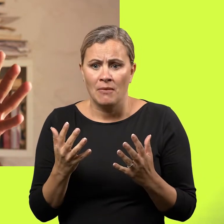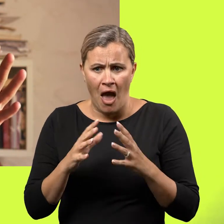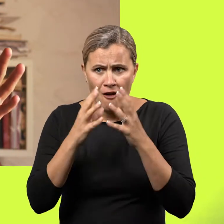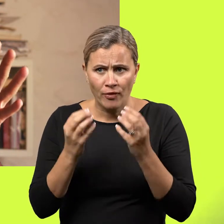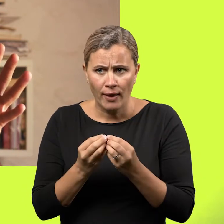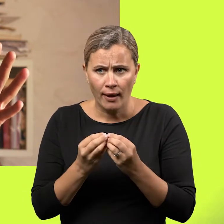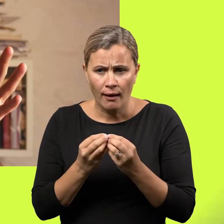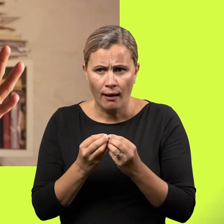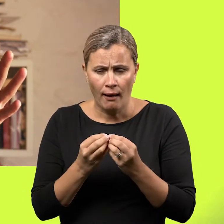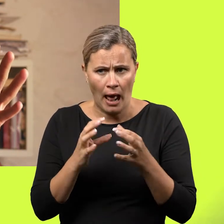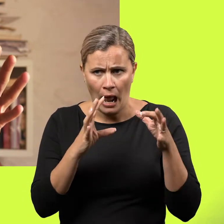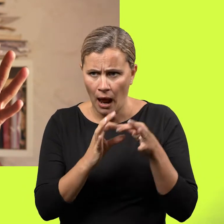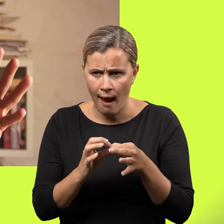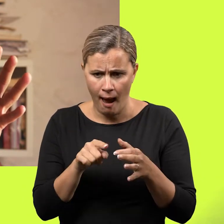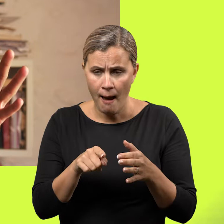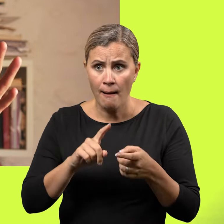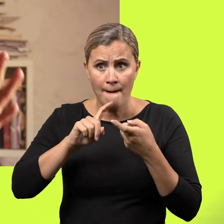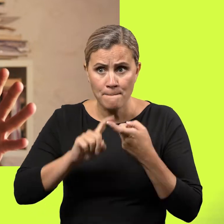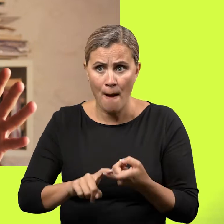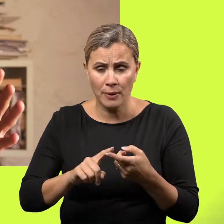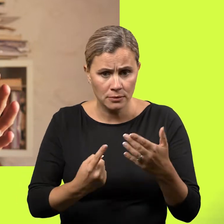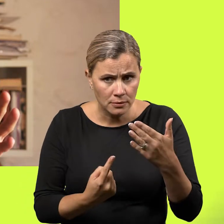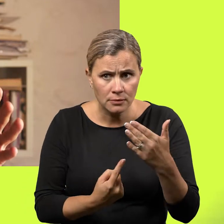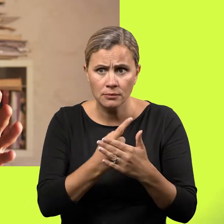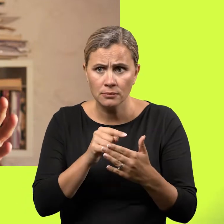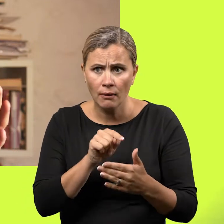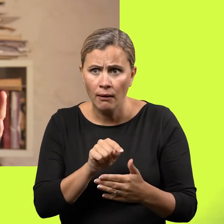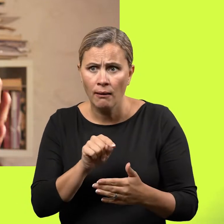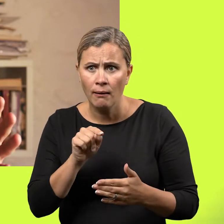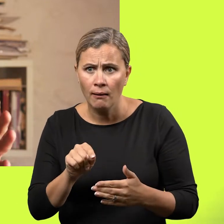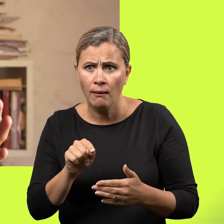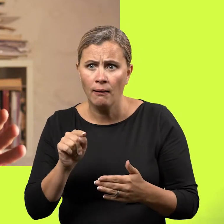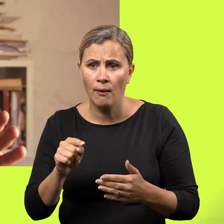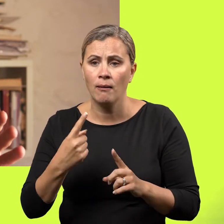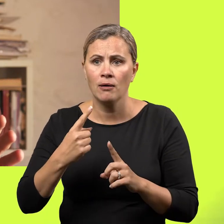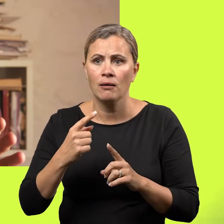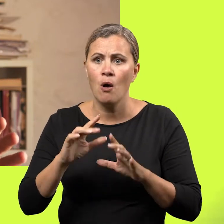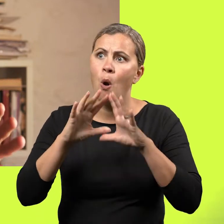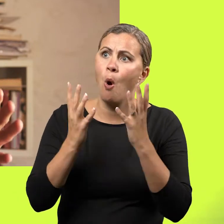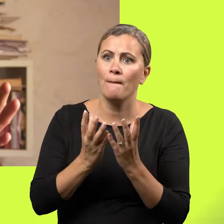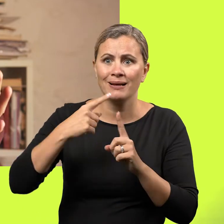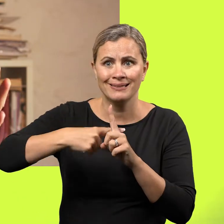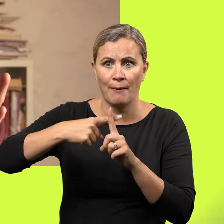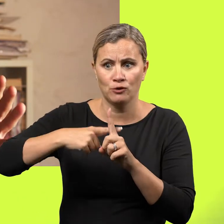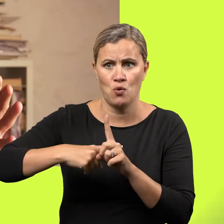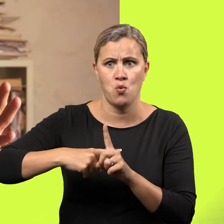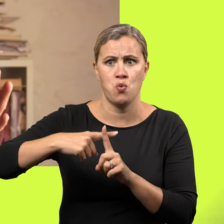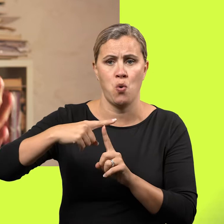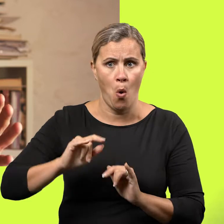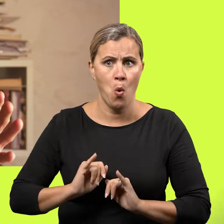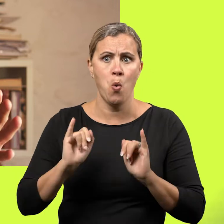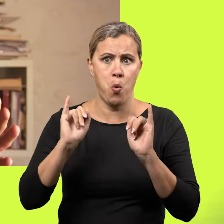Everything points to a permanent major rise in